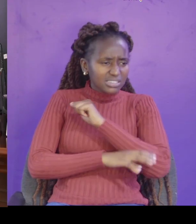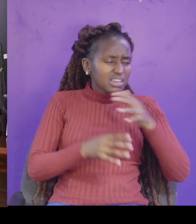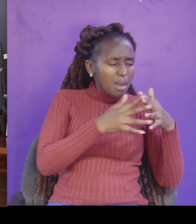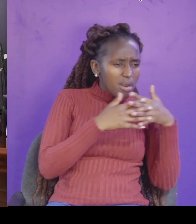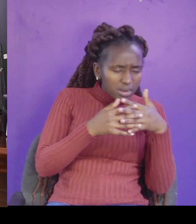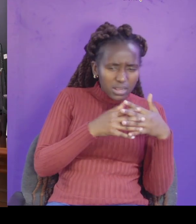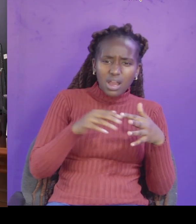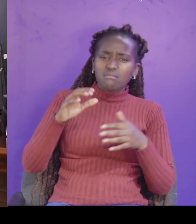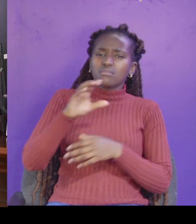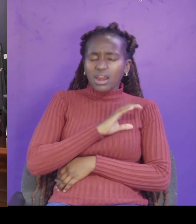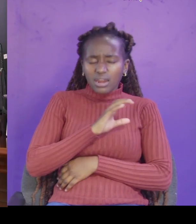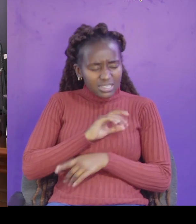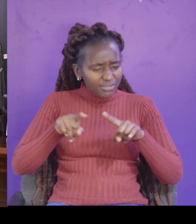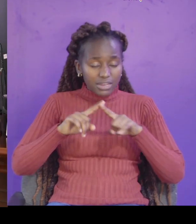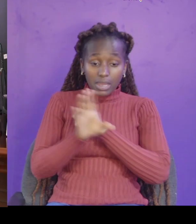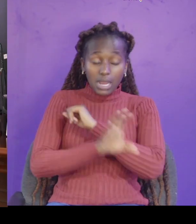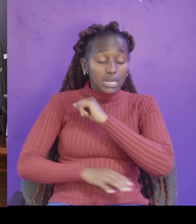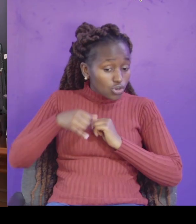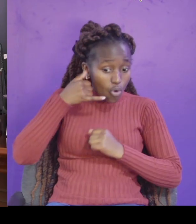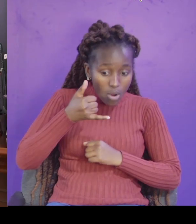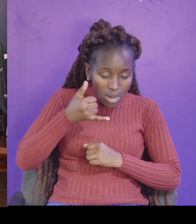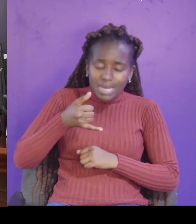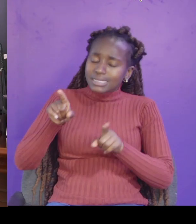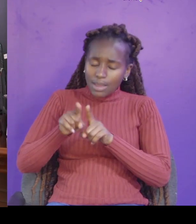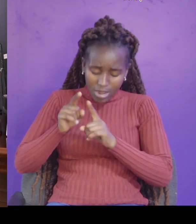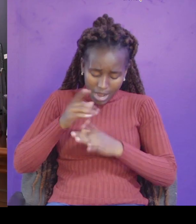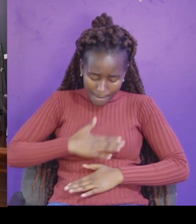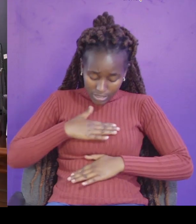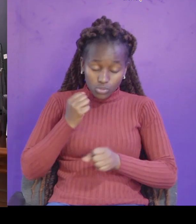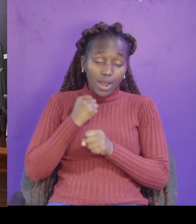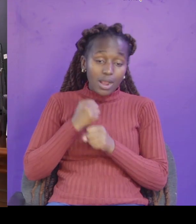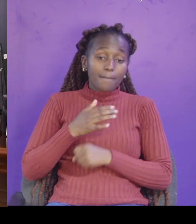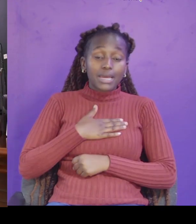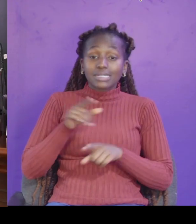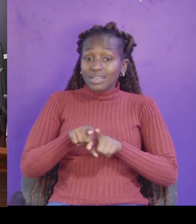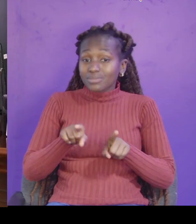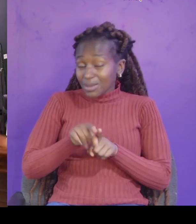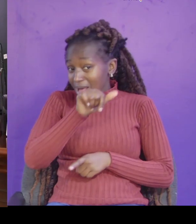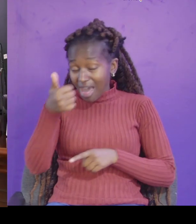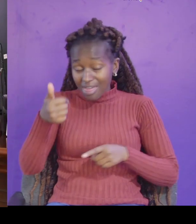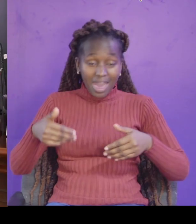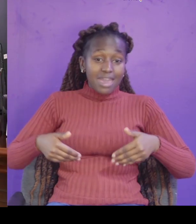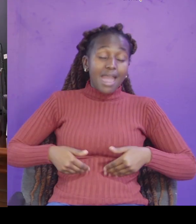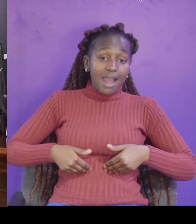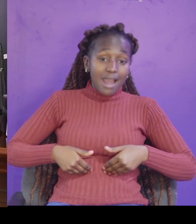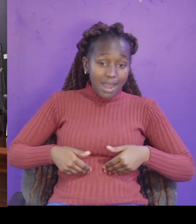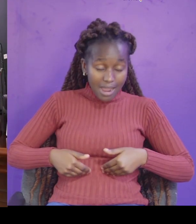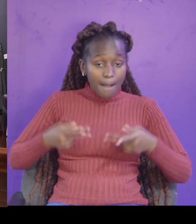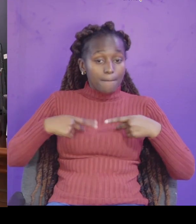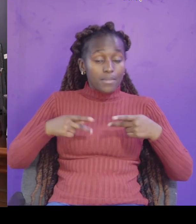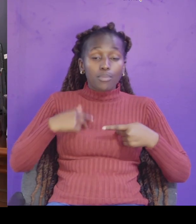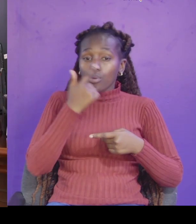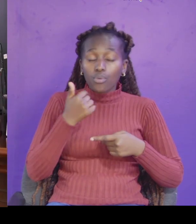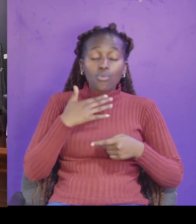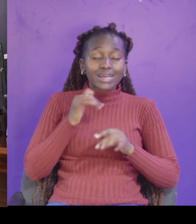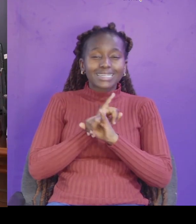what I'm doing. And many people in Kenya appreciate what I'm doing, especially the young people who need the clean environment. Only